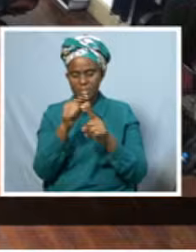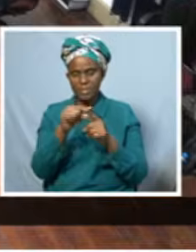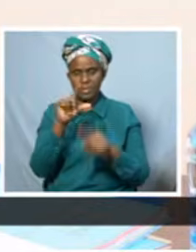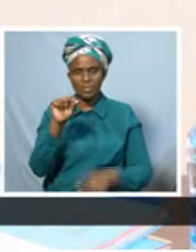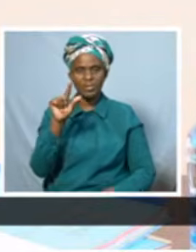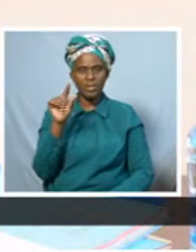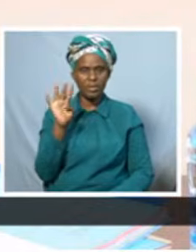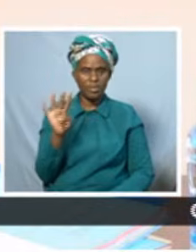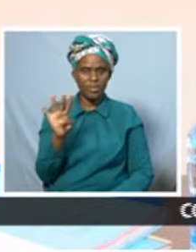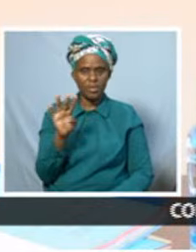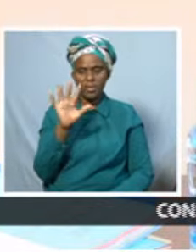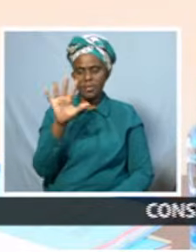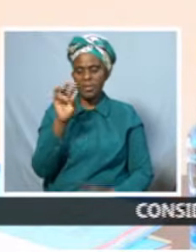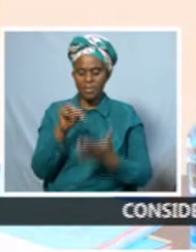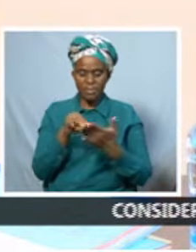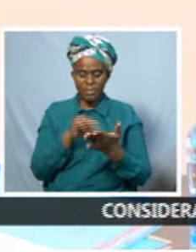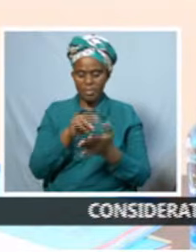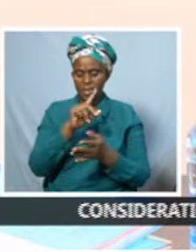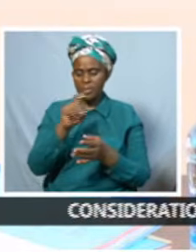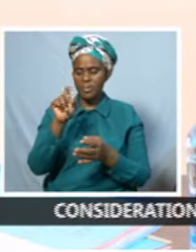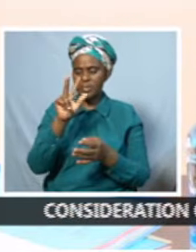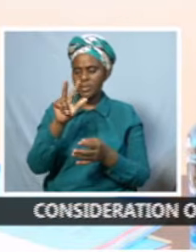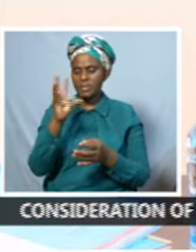2024 of